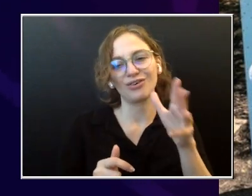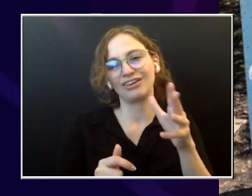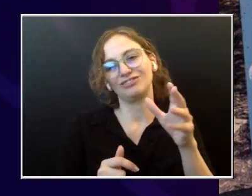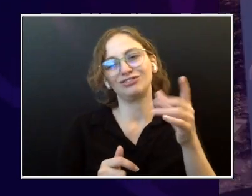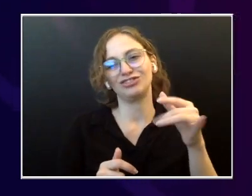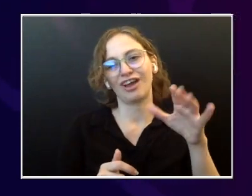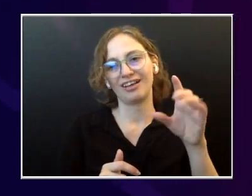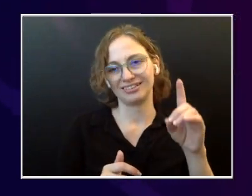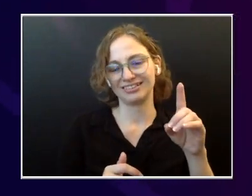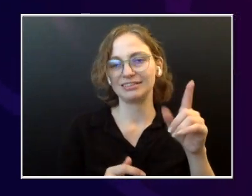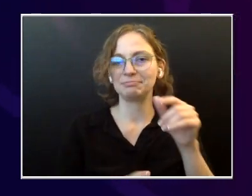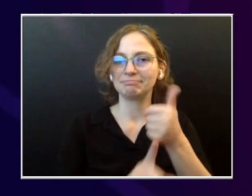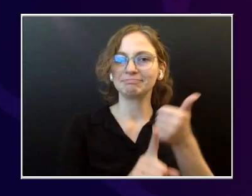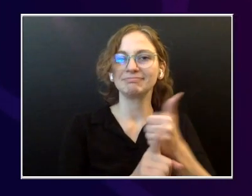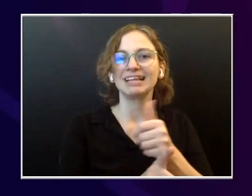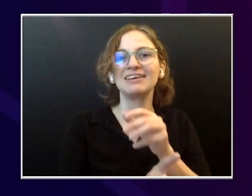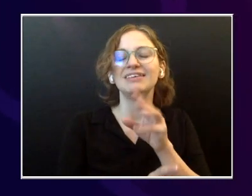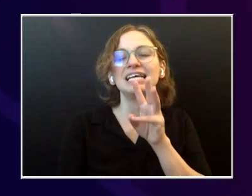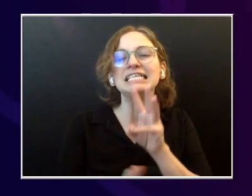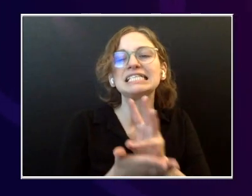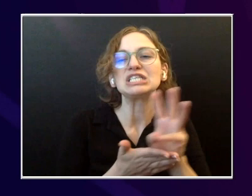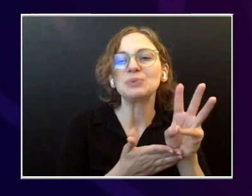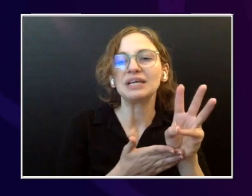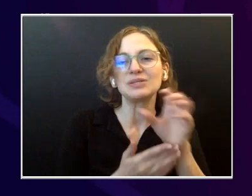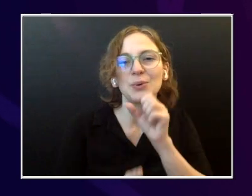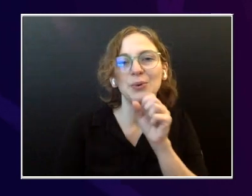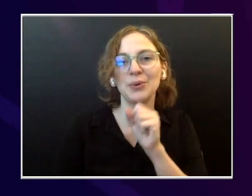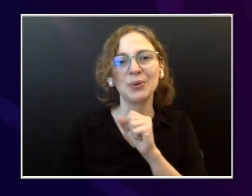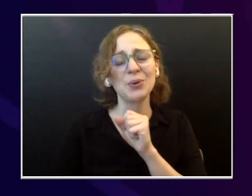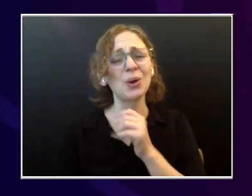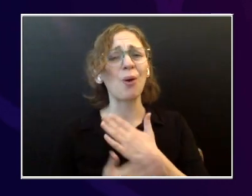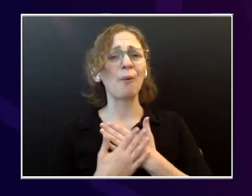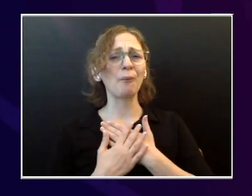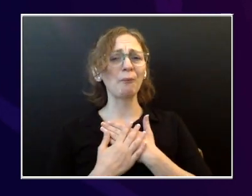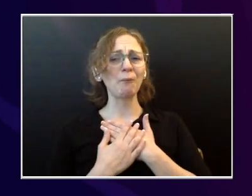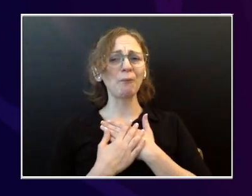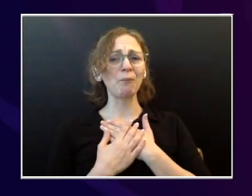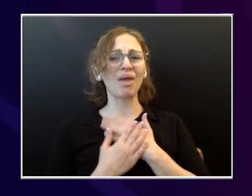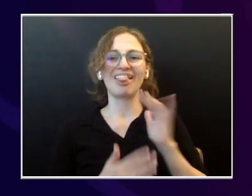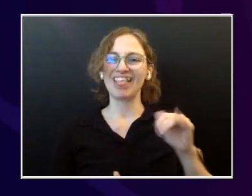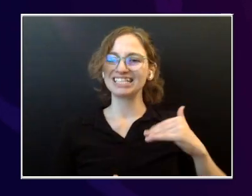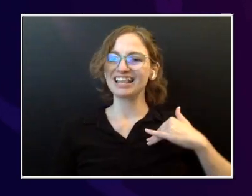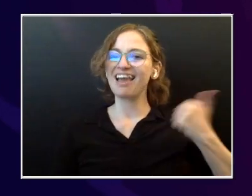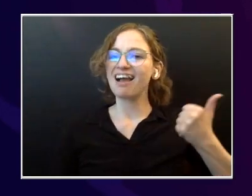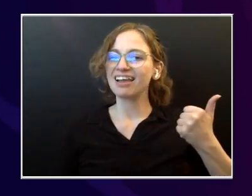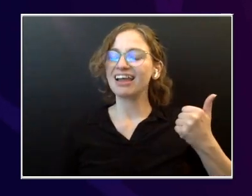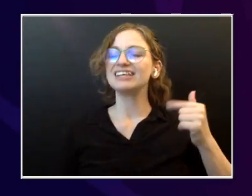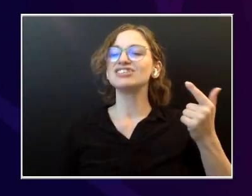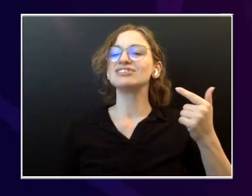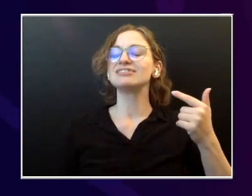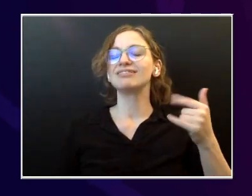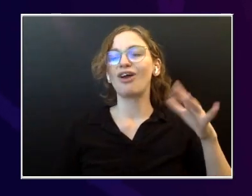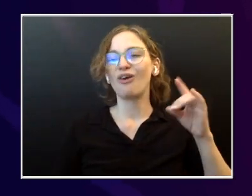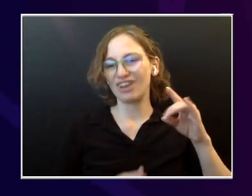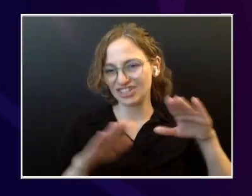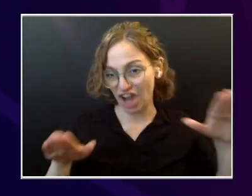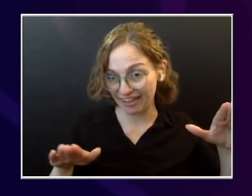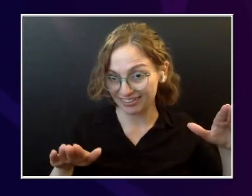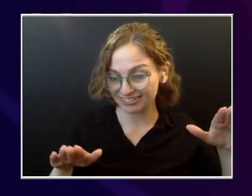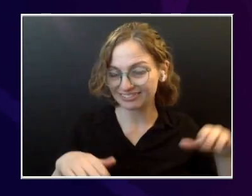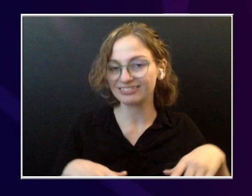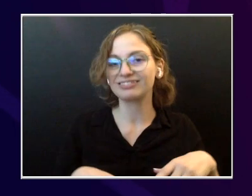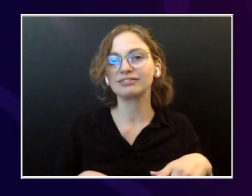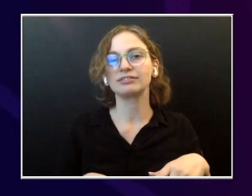old. Oh, adorable. And we have a picture of your, that's There's one of your the youngest grandbabies. And grandchild, and the great grand. Let's see the great son